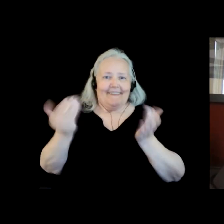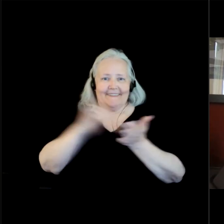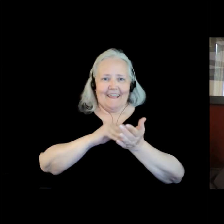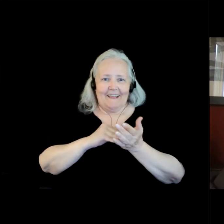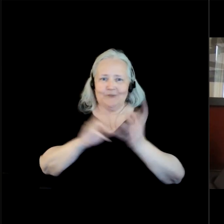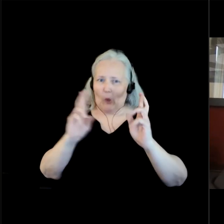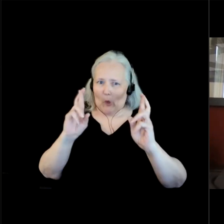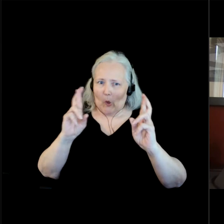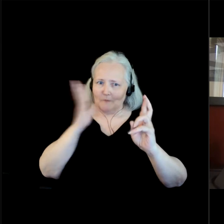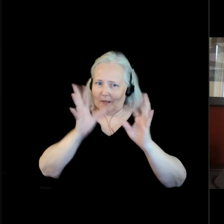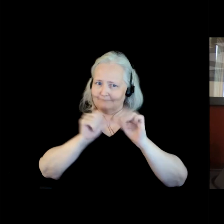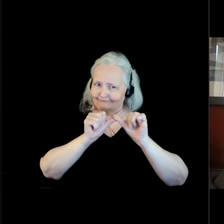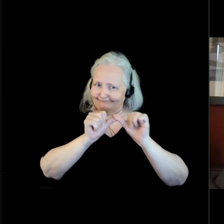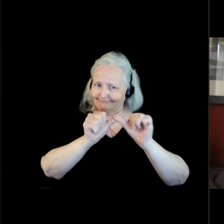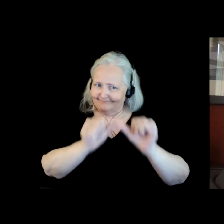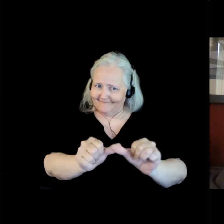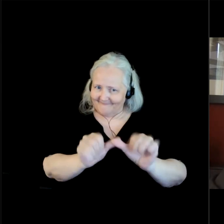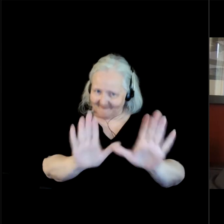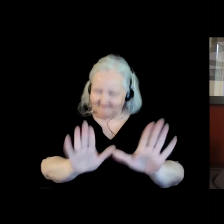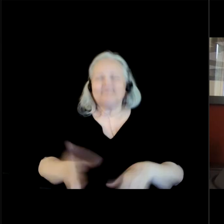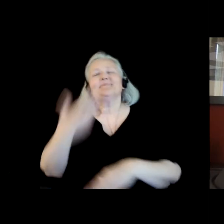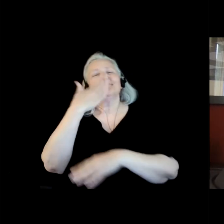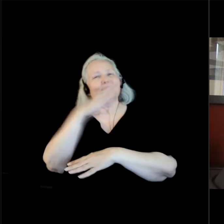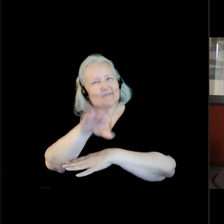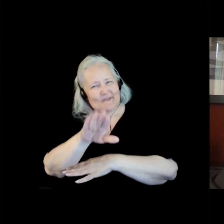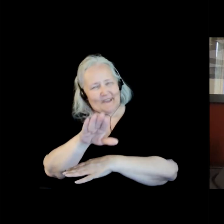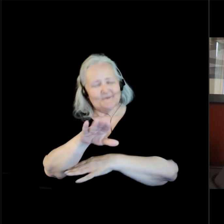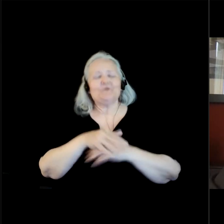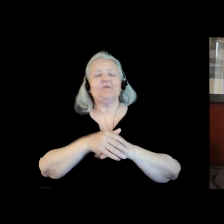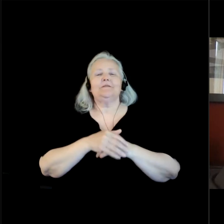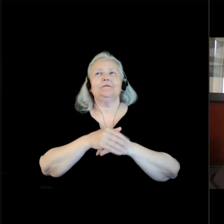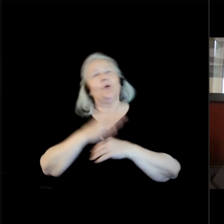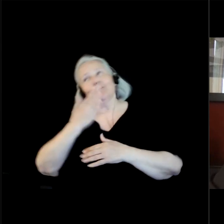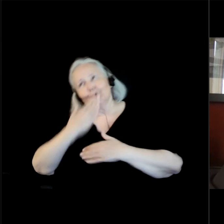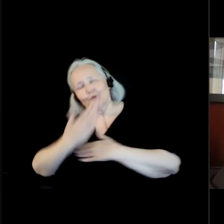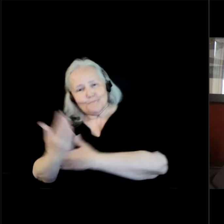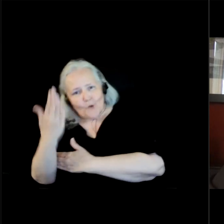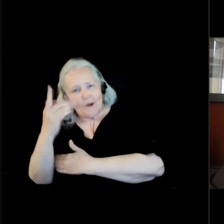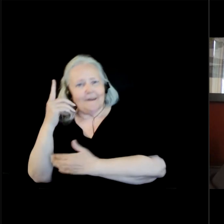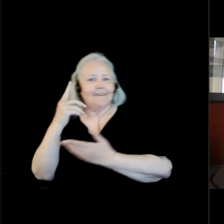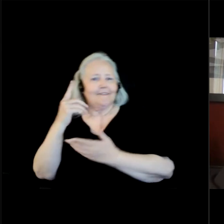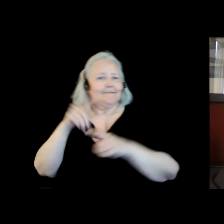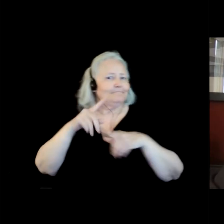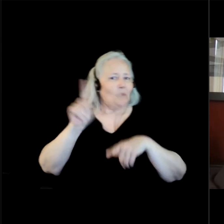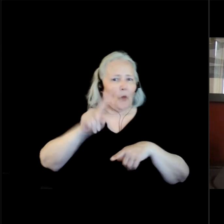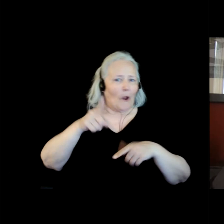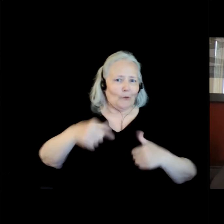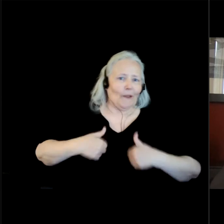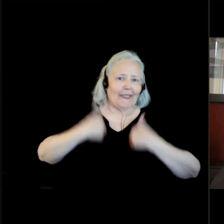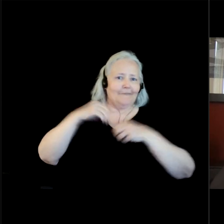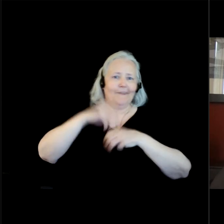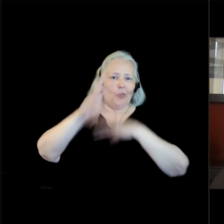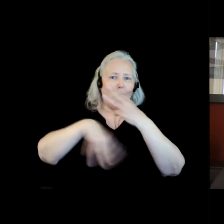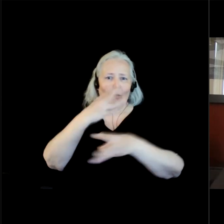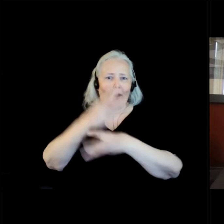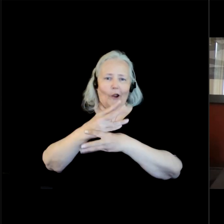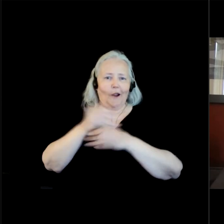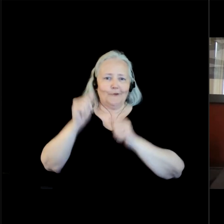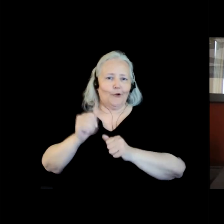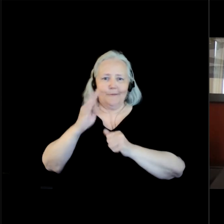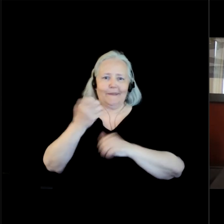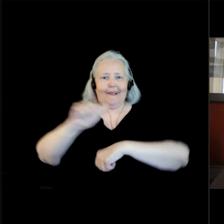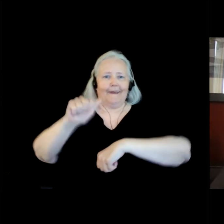stable. Good afternoon, everybody, or good morning, depending on where in the world you are joining us from. And thank you,